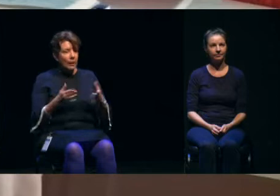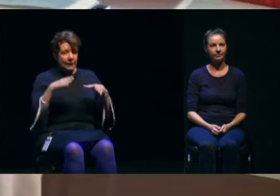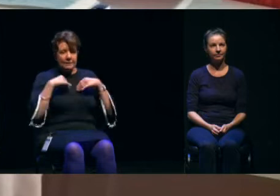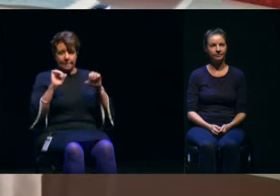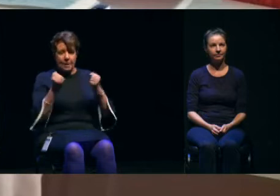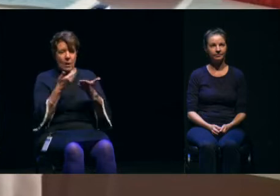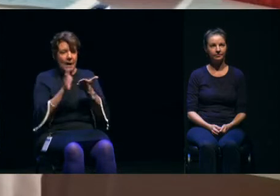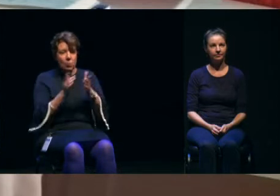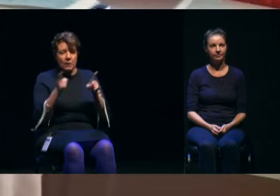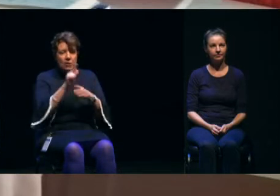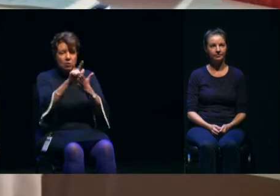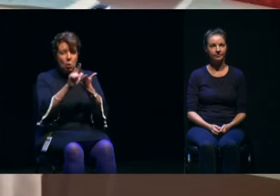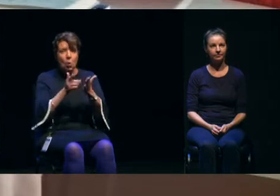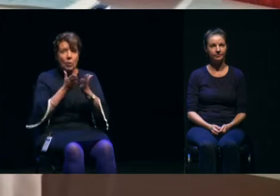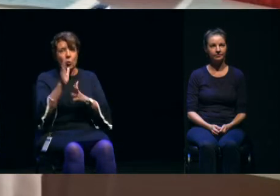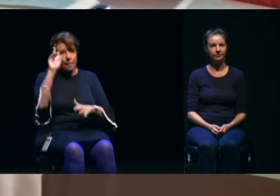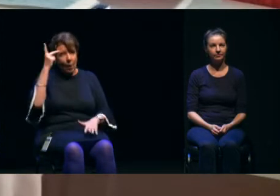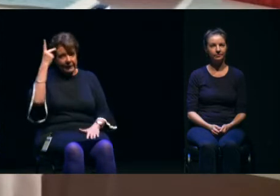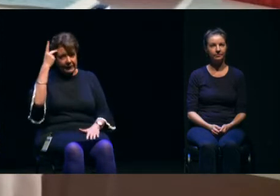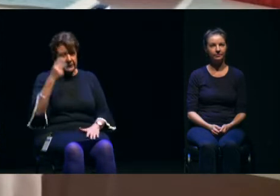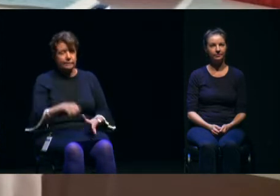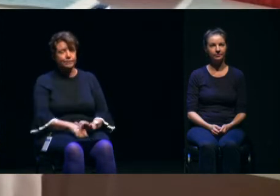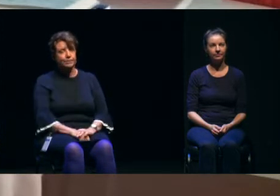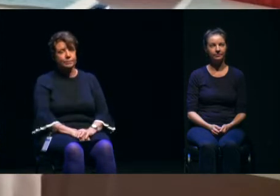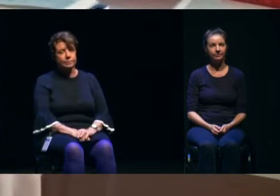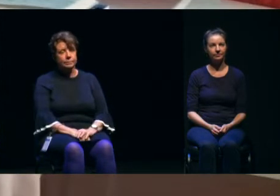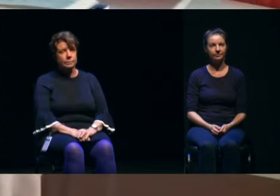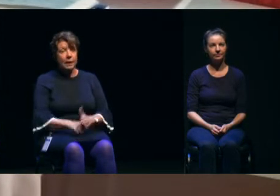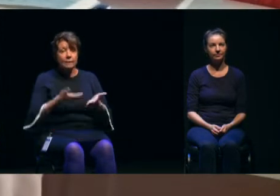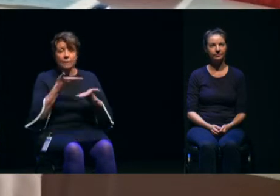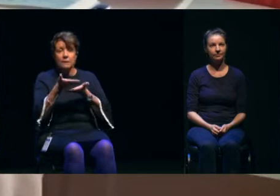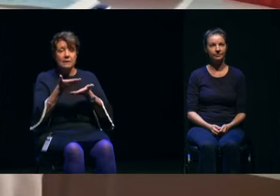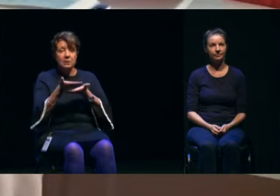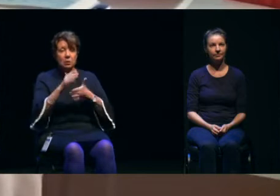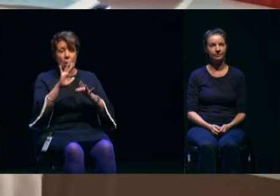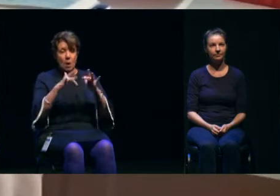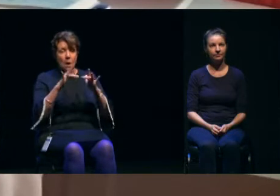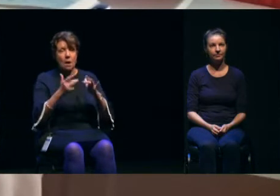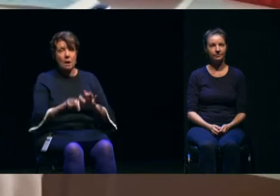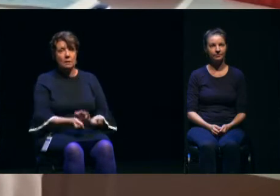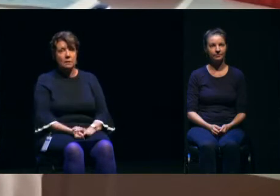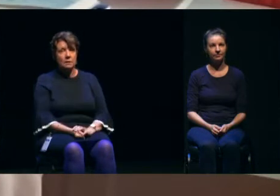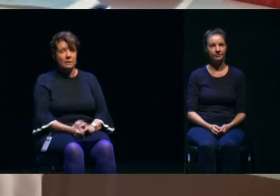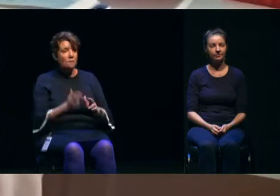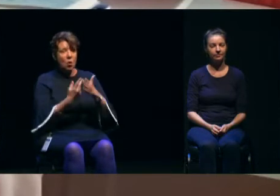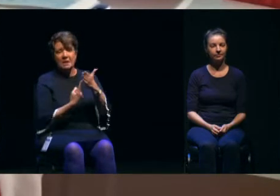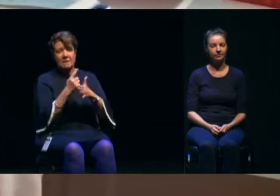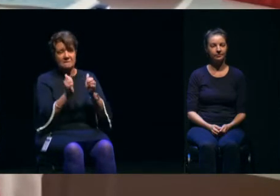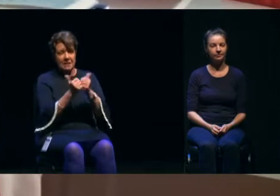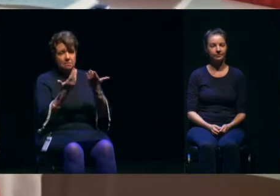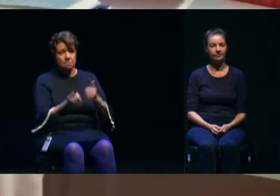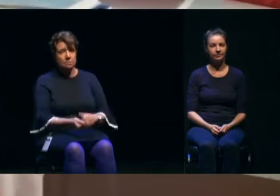do we change everything? In politics. I had a conversation online for an event